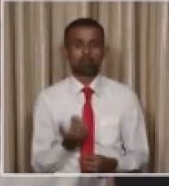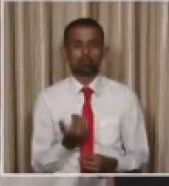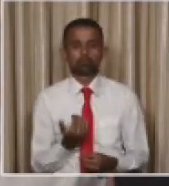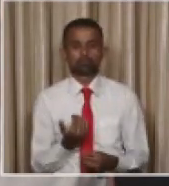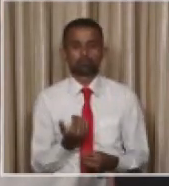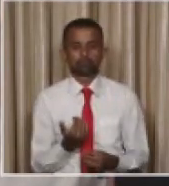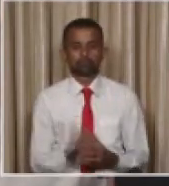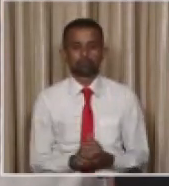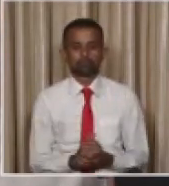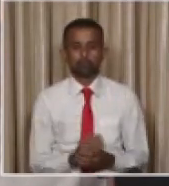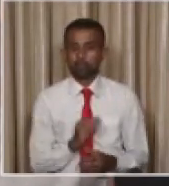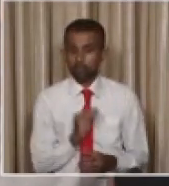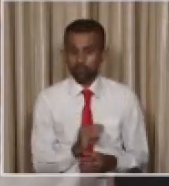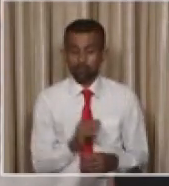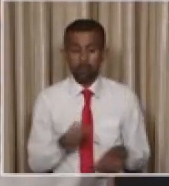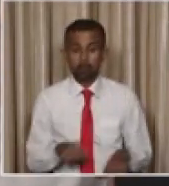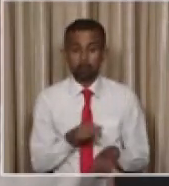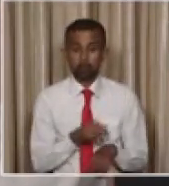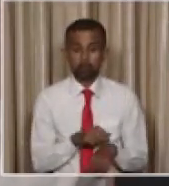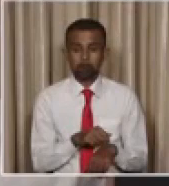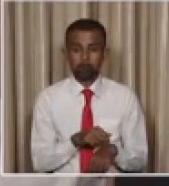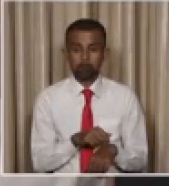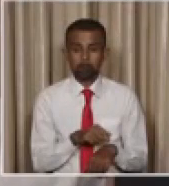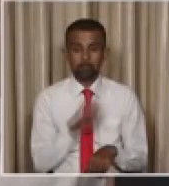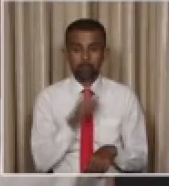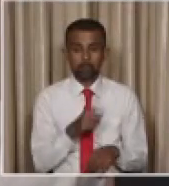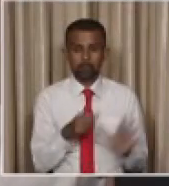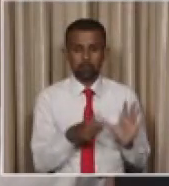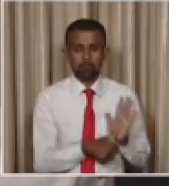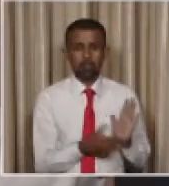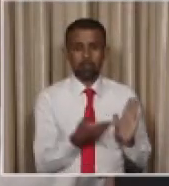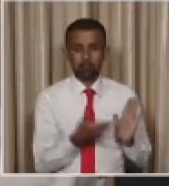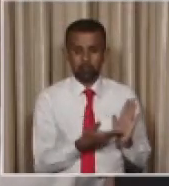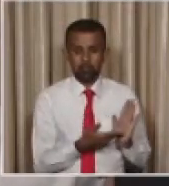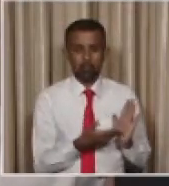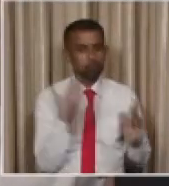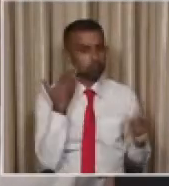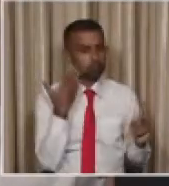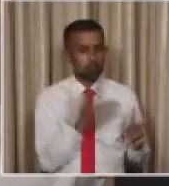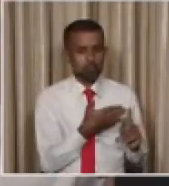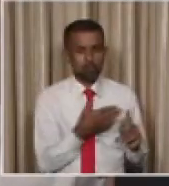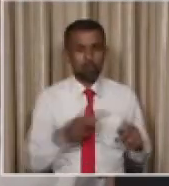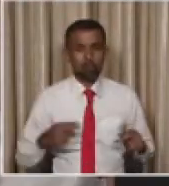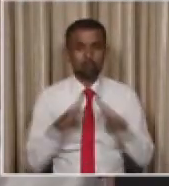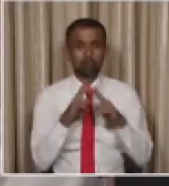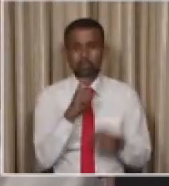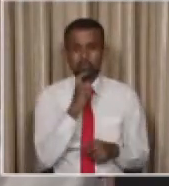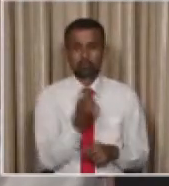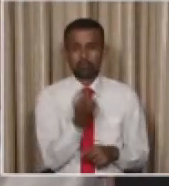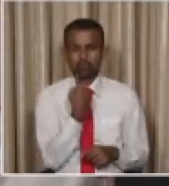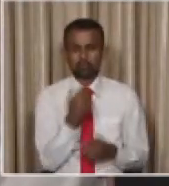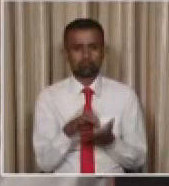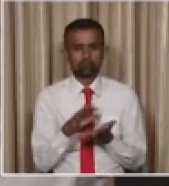not follow. And I am going to recommend that a select committee be appointed to go into it. There are no need to summon the